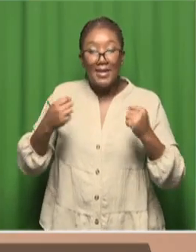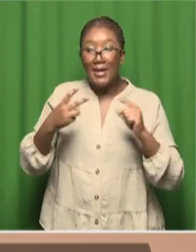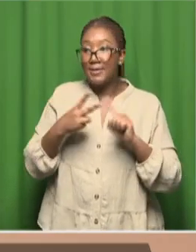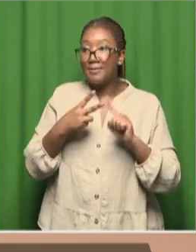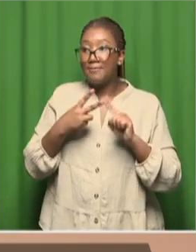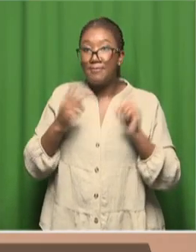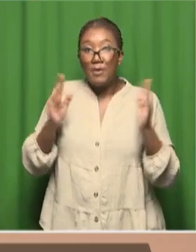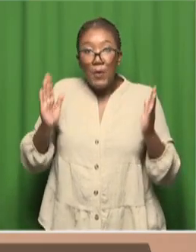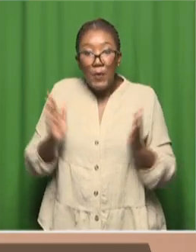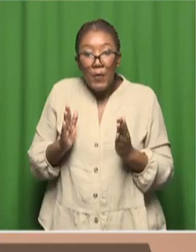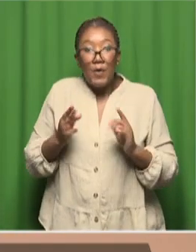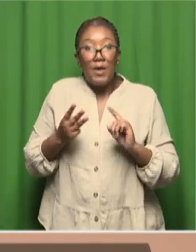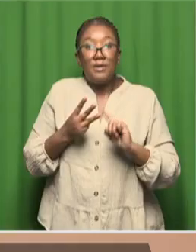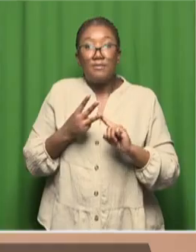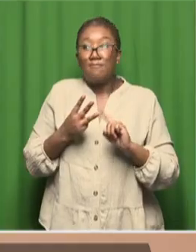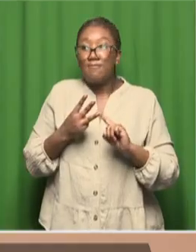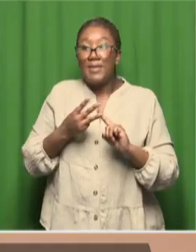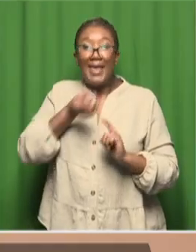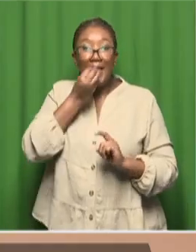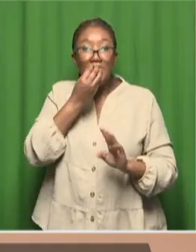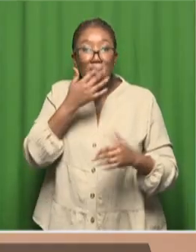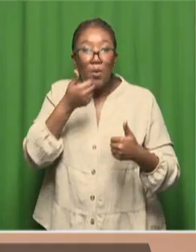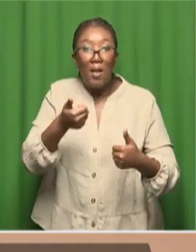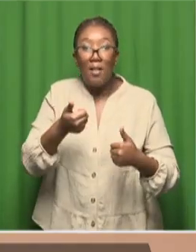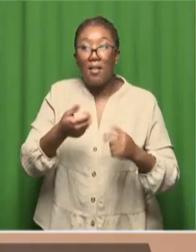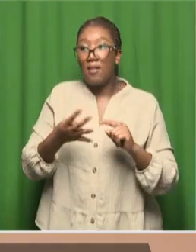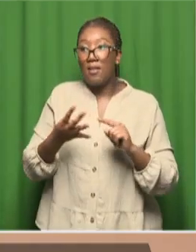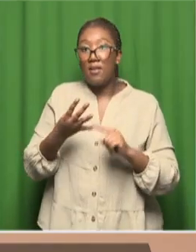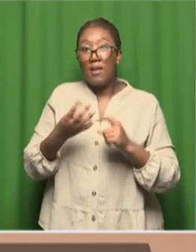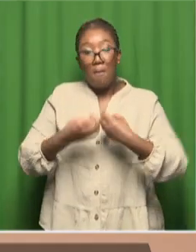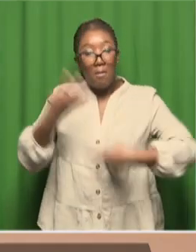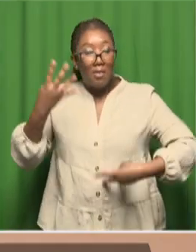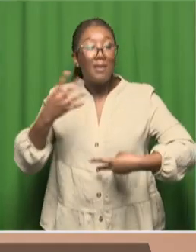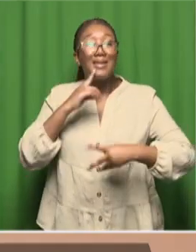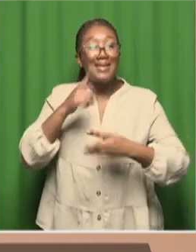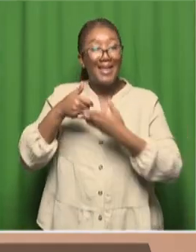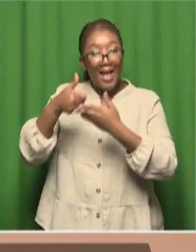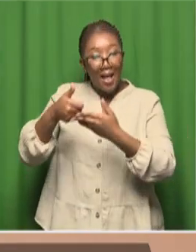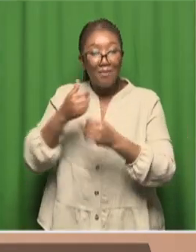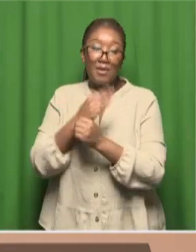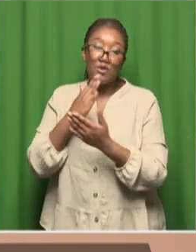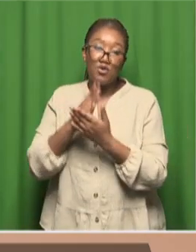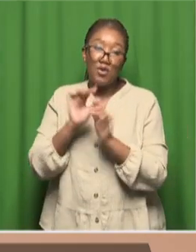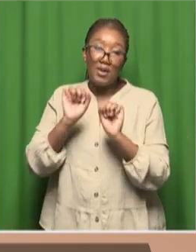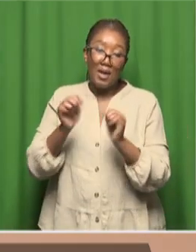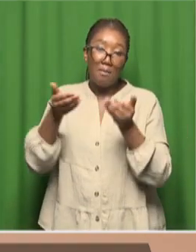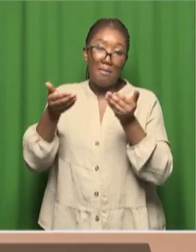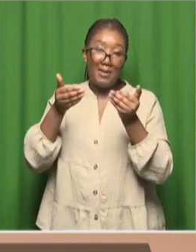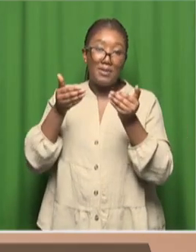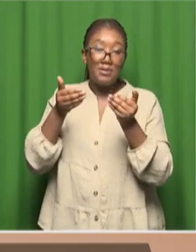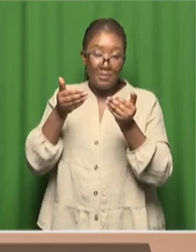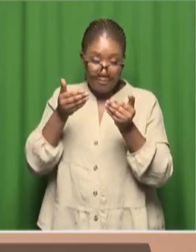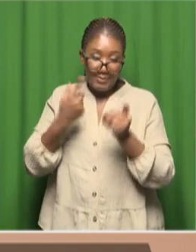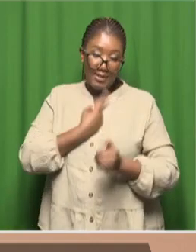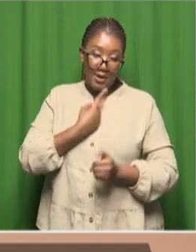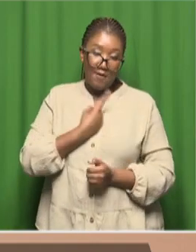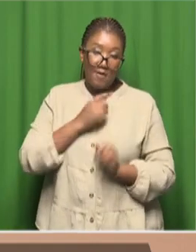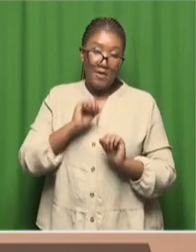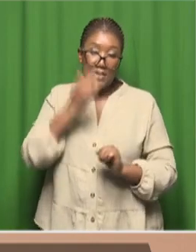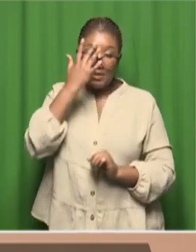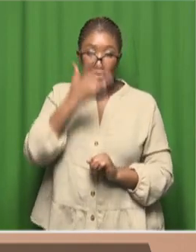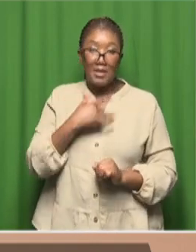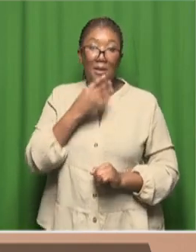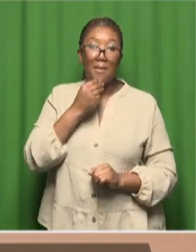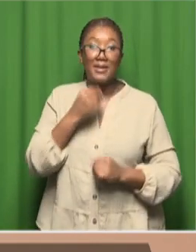eating properly, but obviously depending on the type of diabetes, yes, that you do have. Yes. So you can very much so try and bring yourself in. One of